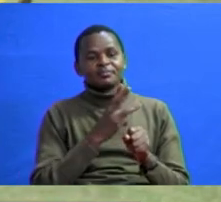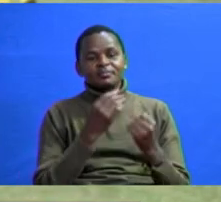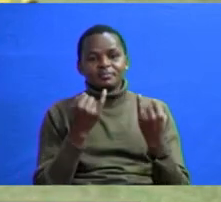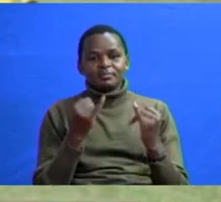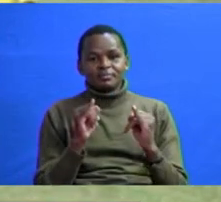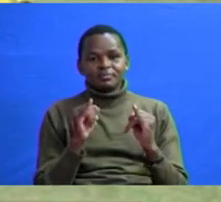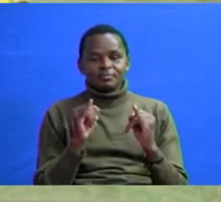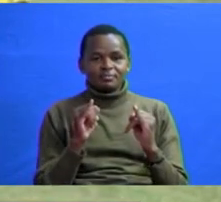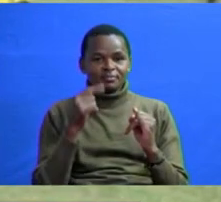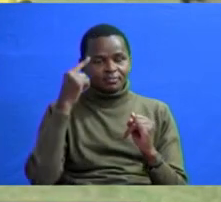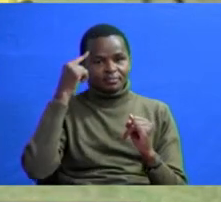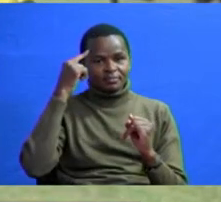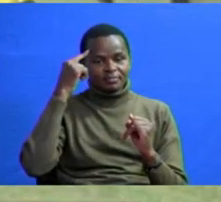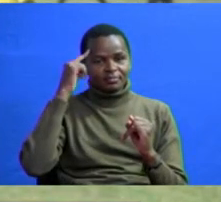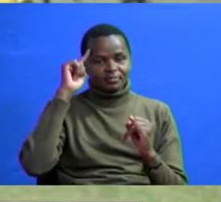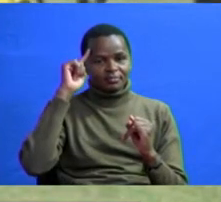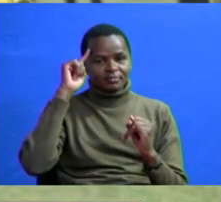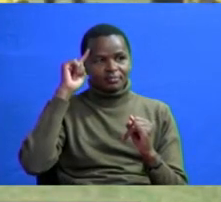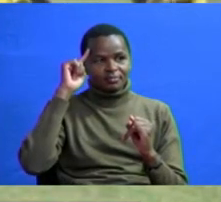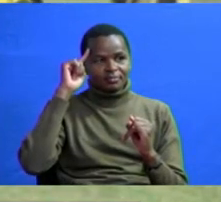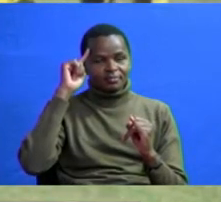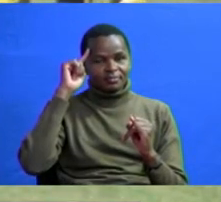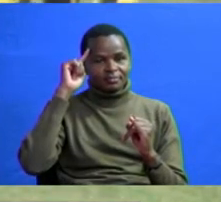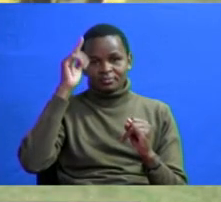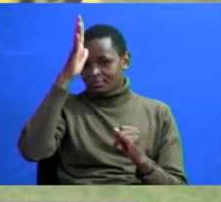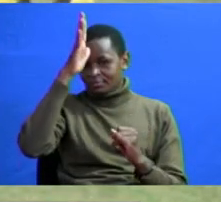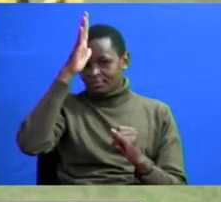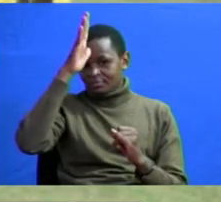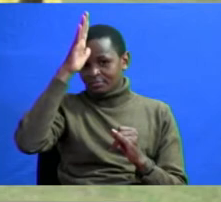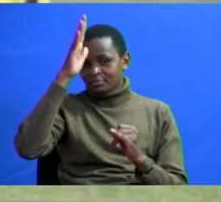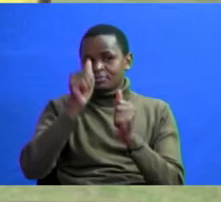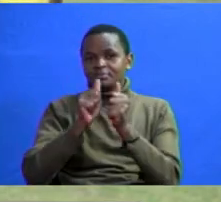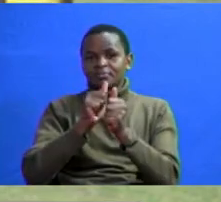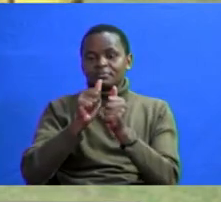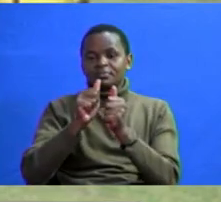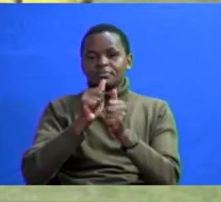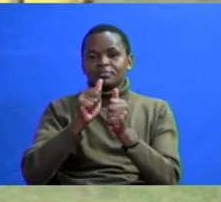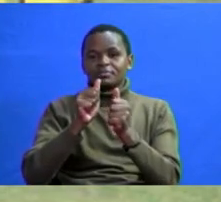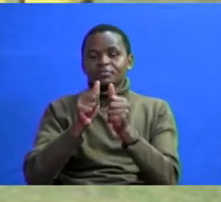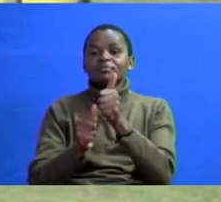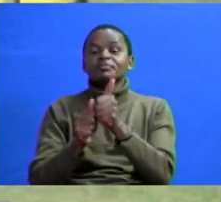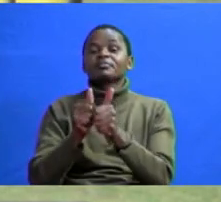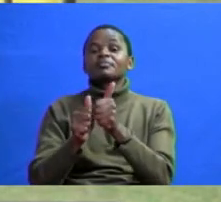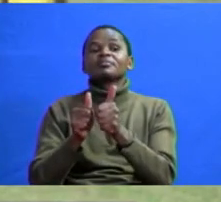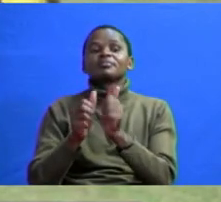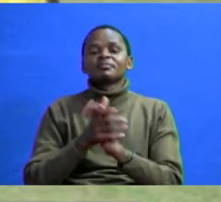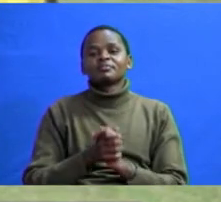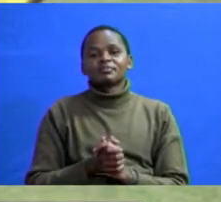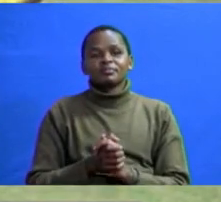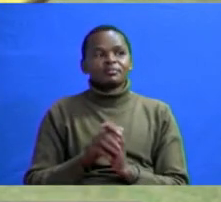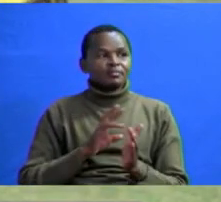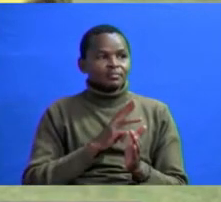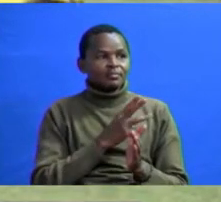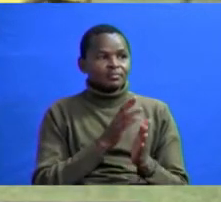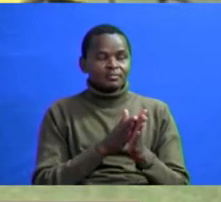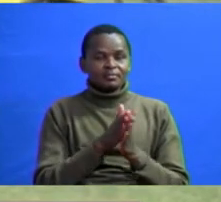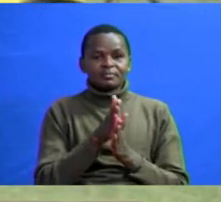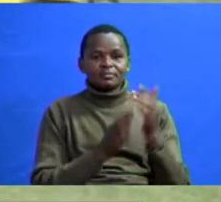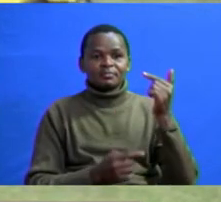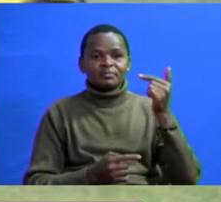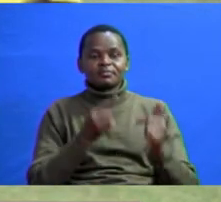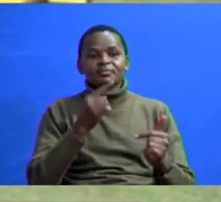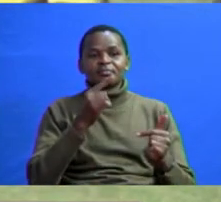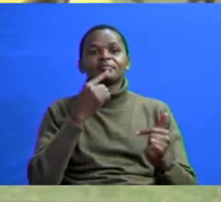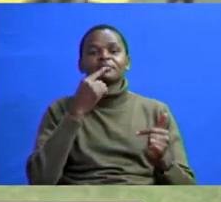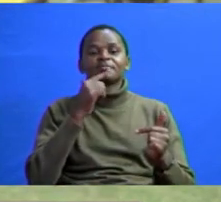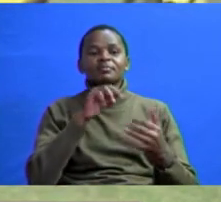We are just looking for the Sunday game, of which we are all motivated to win the game so